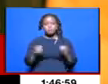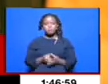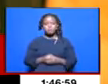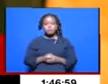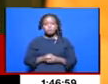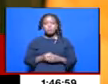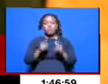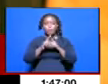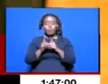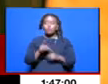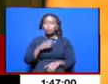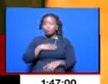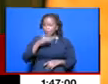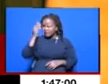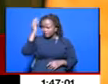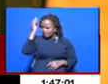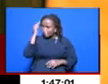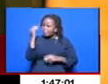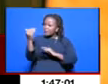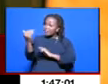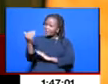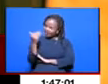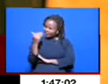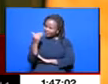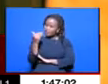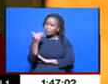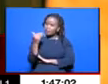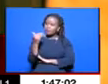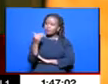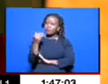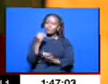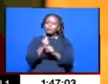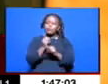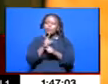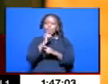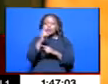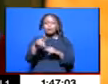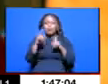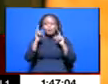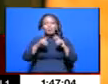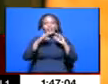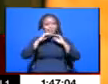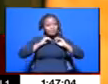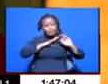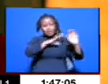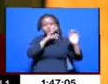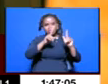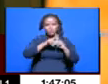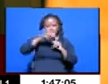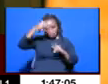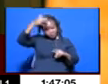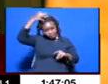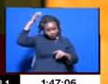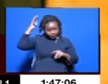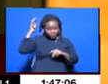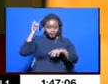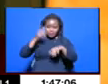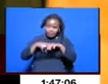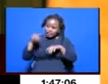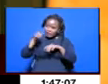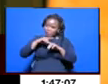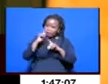also remember being urged to roar like lions in the wild as we asserted the supremacy